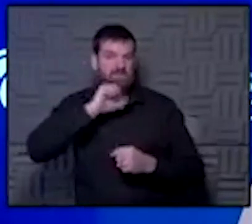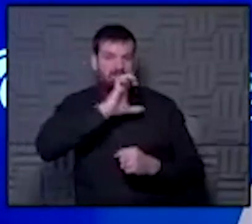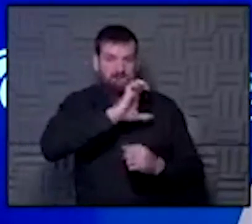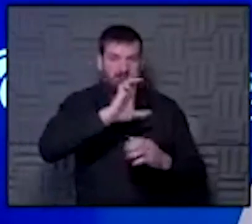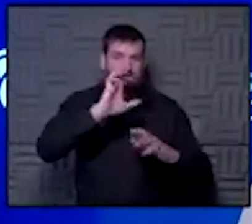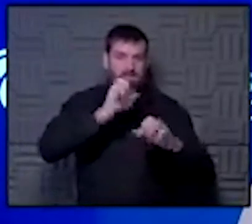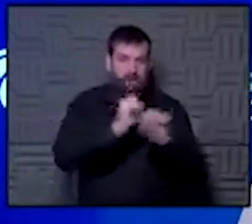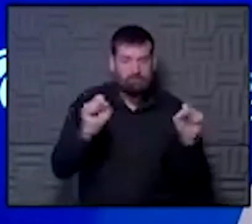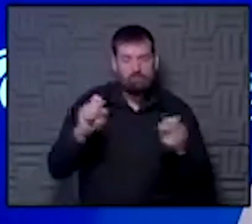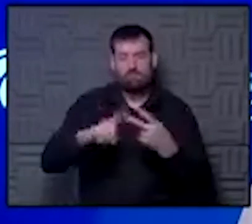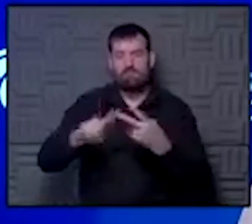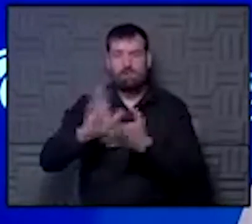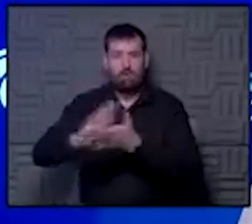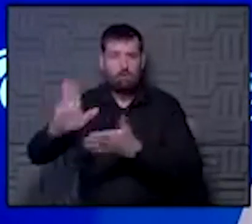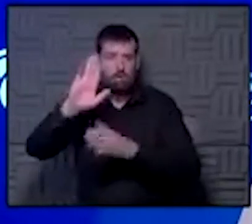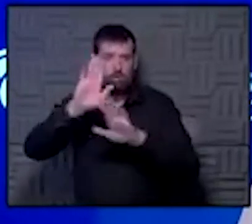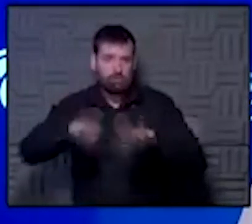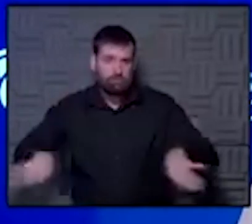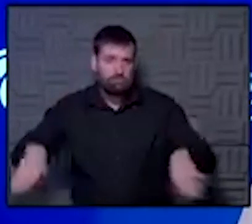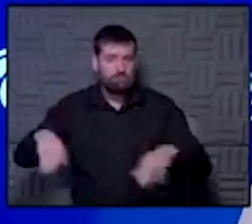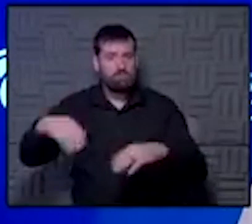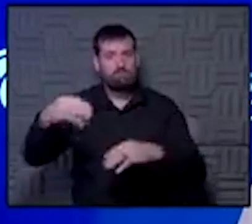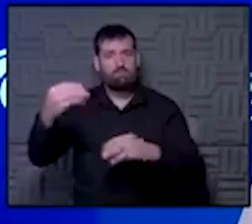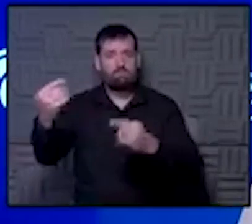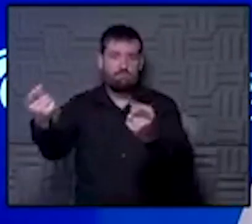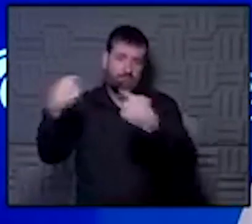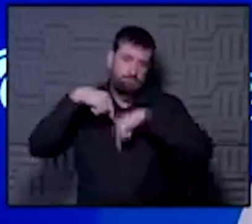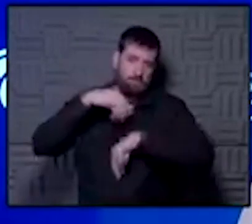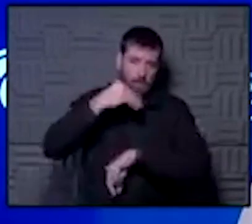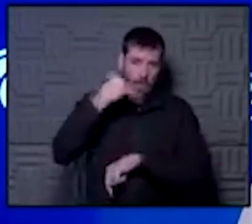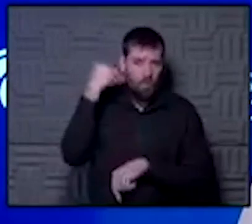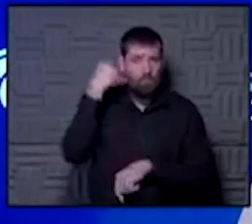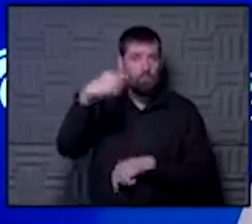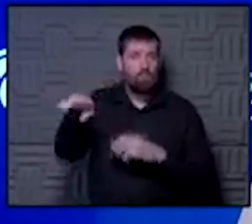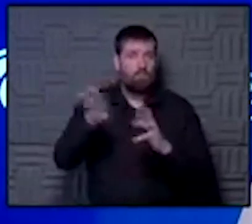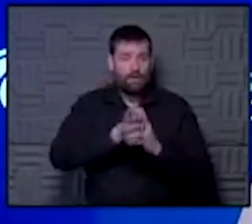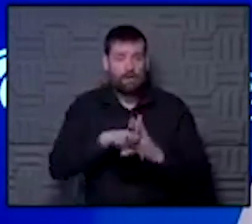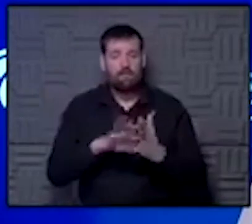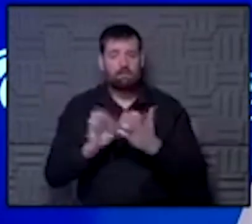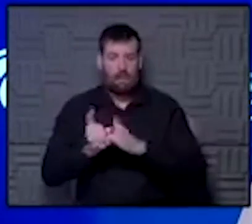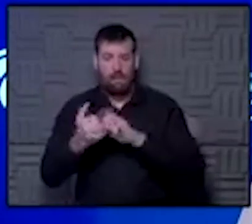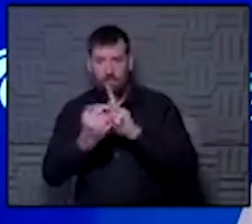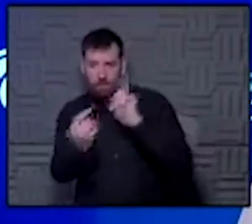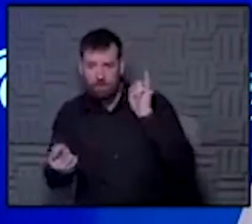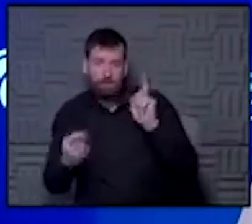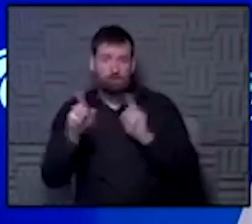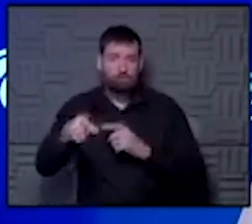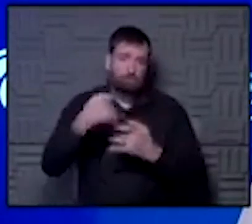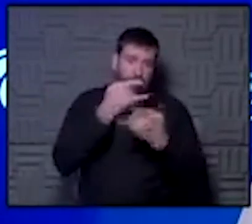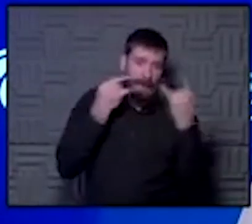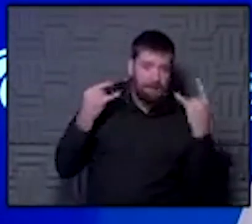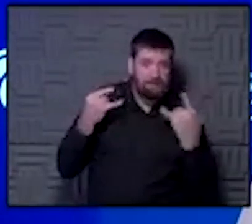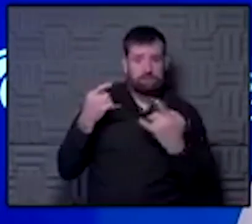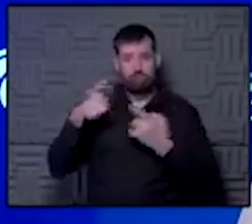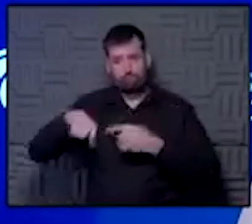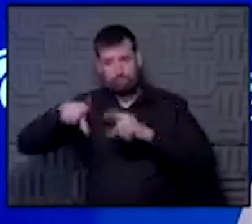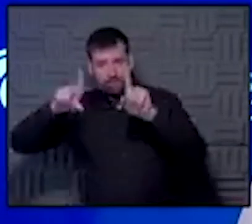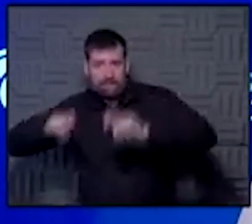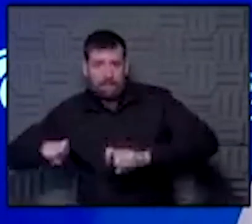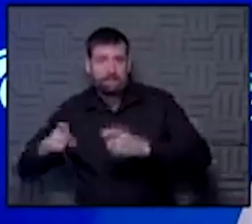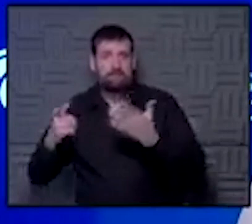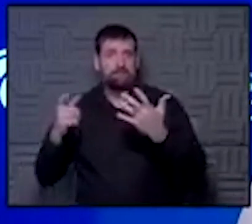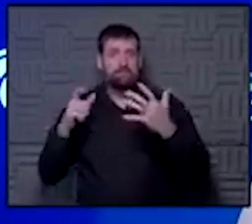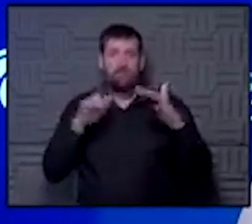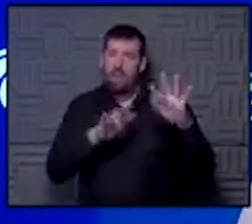their college kids coming home for the break, how do they space with inside the house, should they all be wearing masks, should they get tested before they